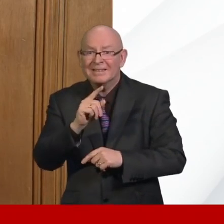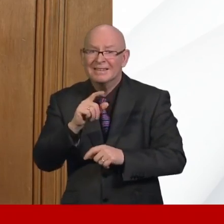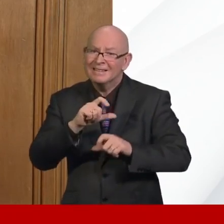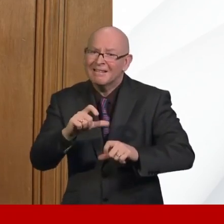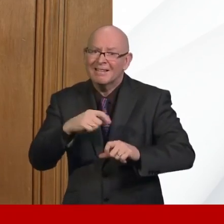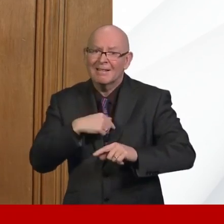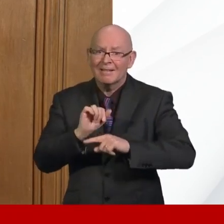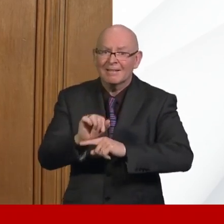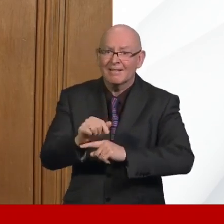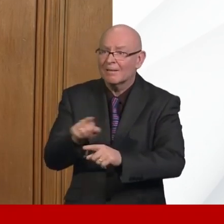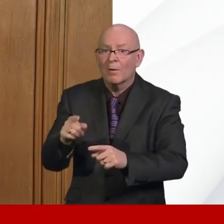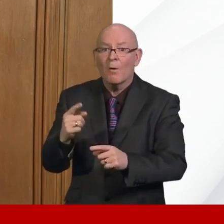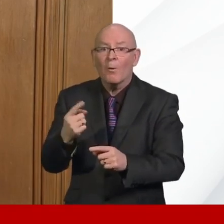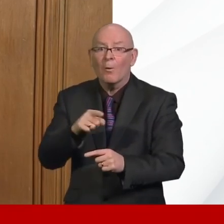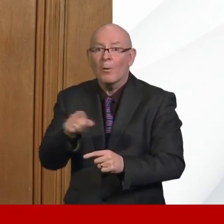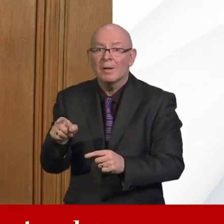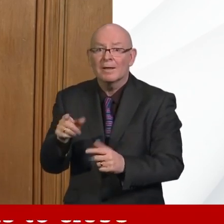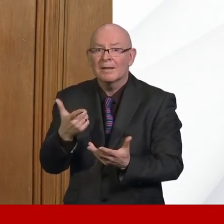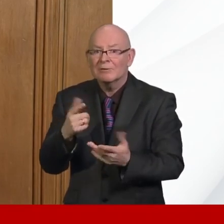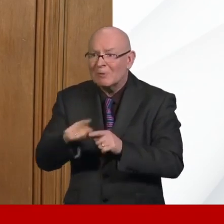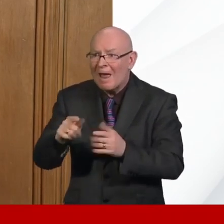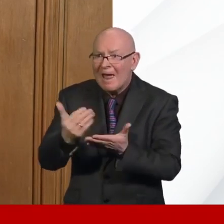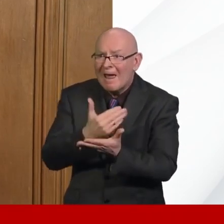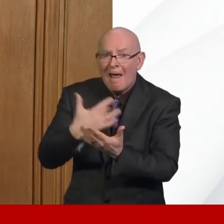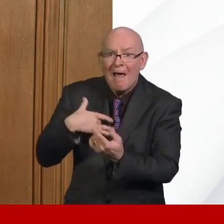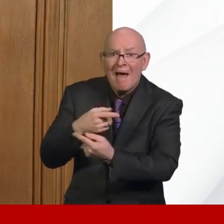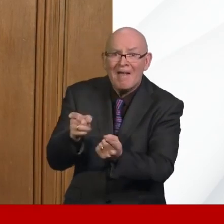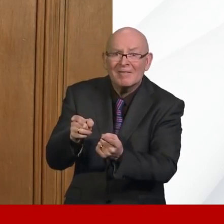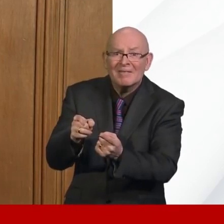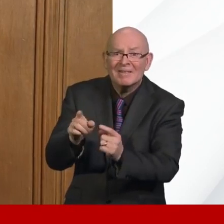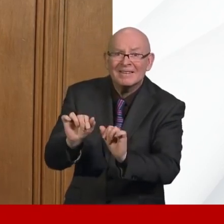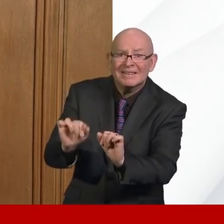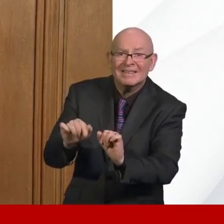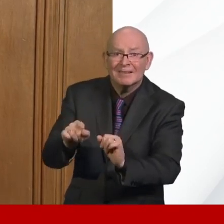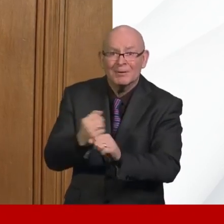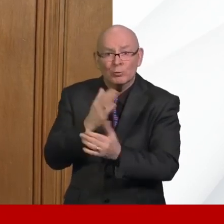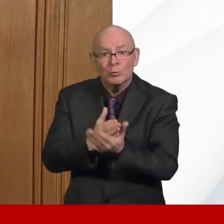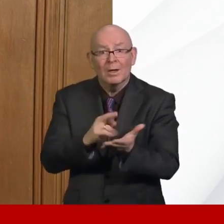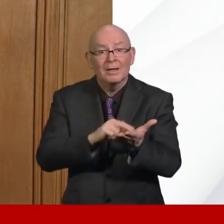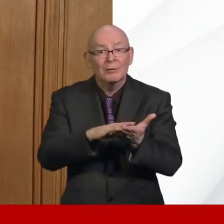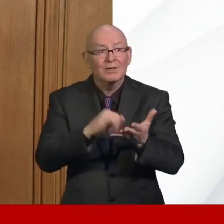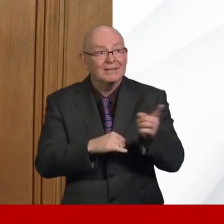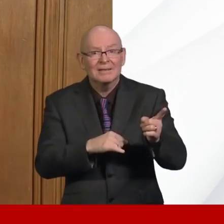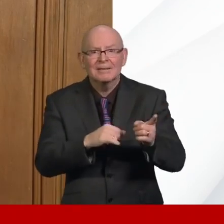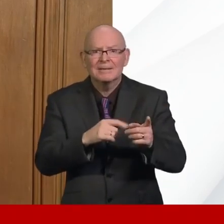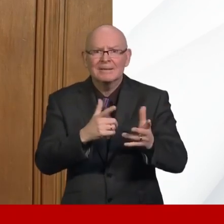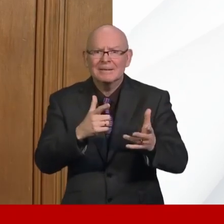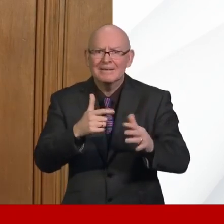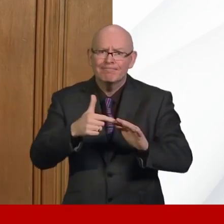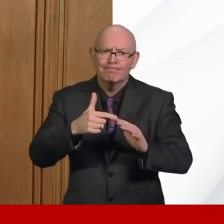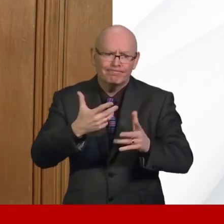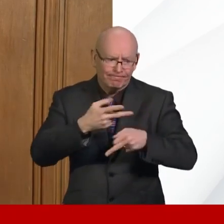breached. As this moves fast, and I alluded to this on Monday, more measures will be needed to make sure that